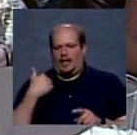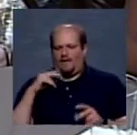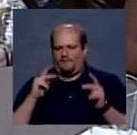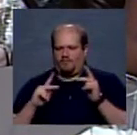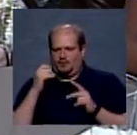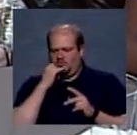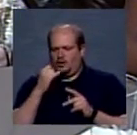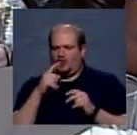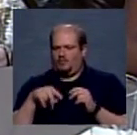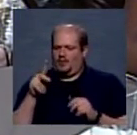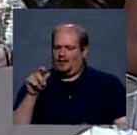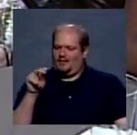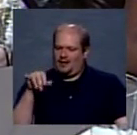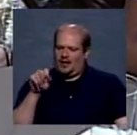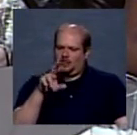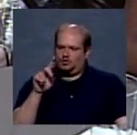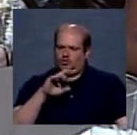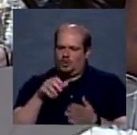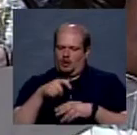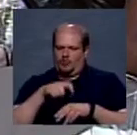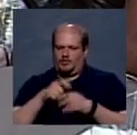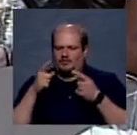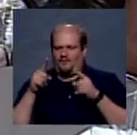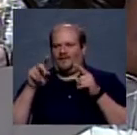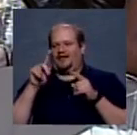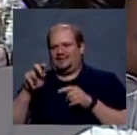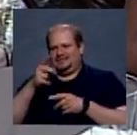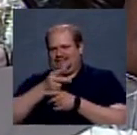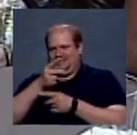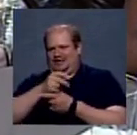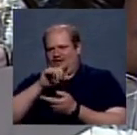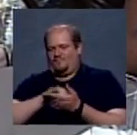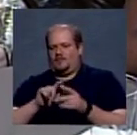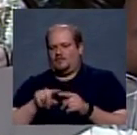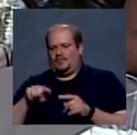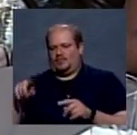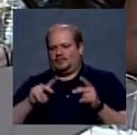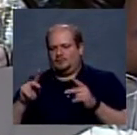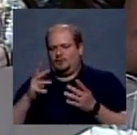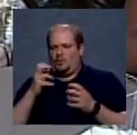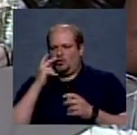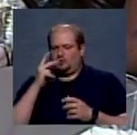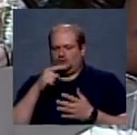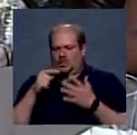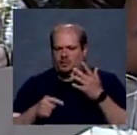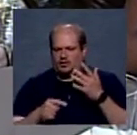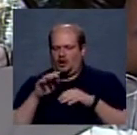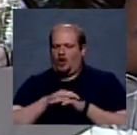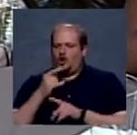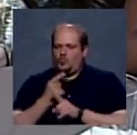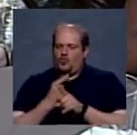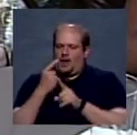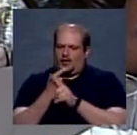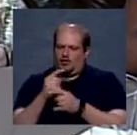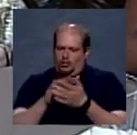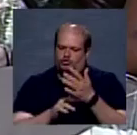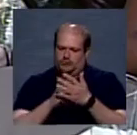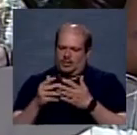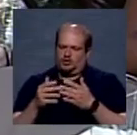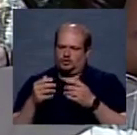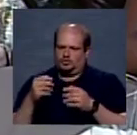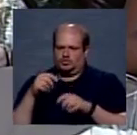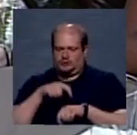calling me about Canis Road all the time, and we finally did get that picked up. But these people are wanting to see this stuff done on a regular scheduled